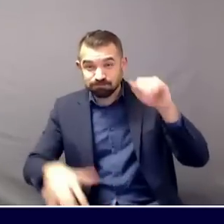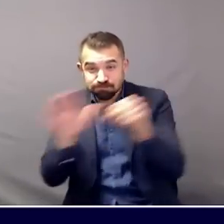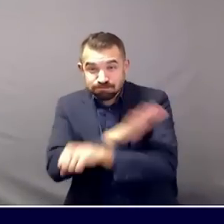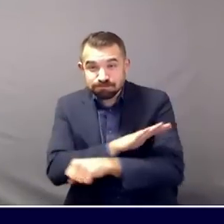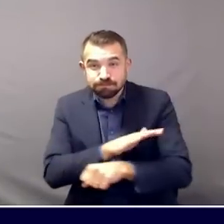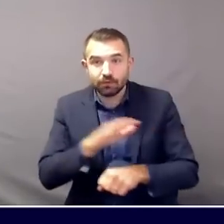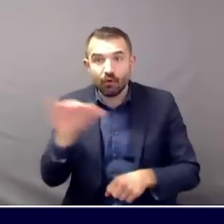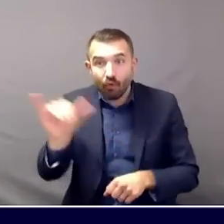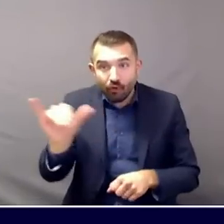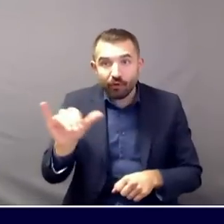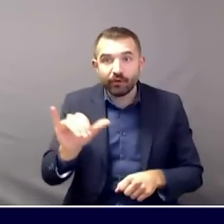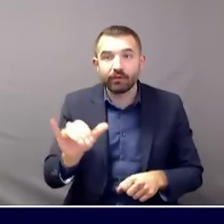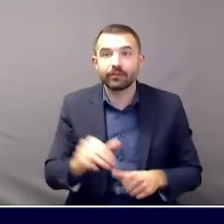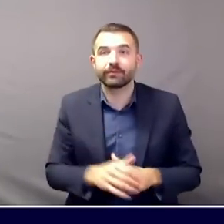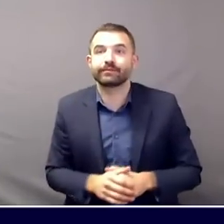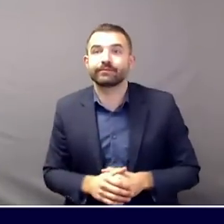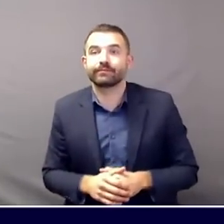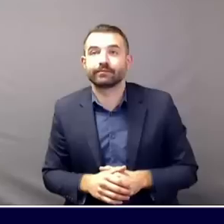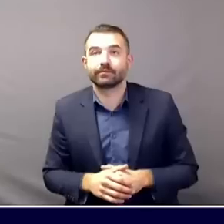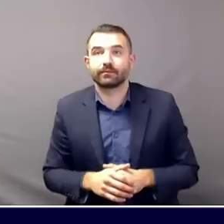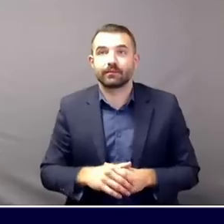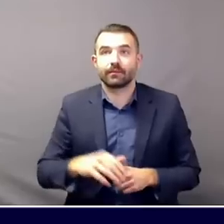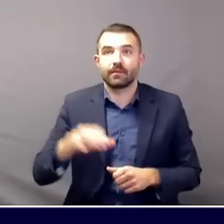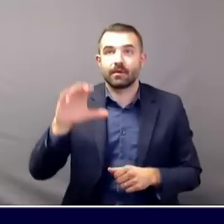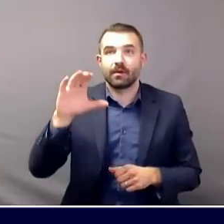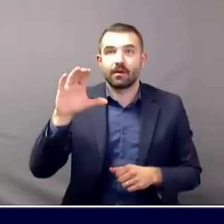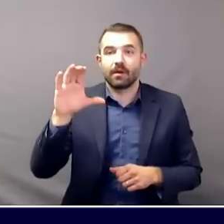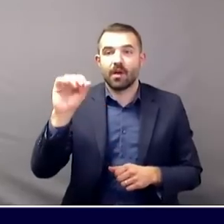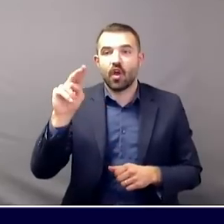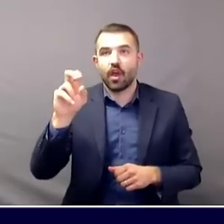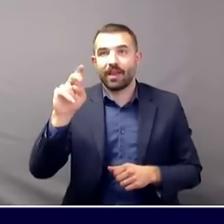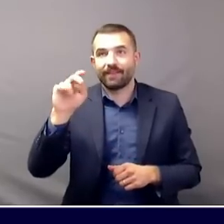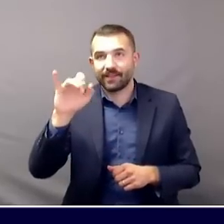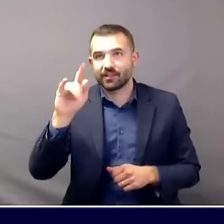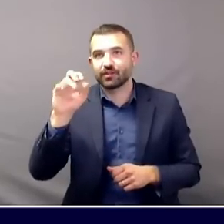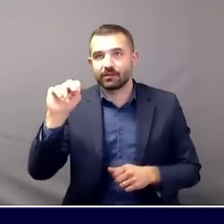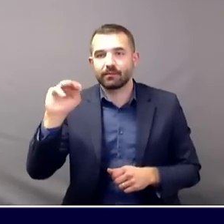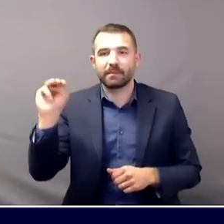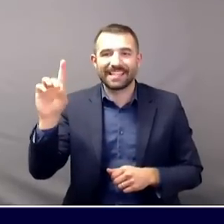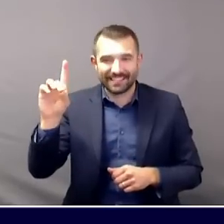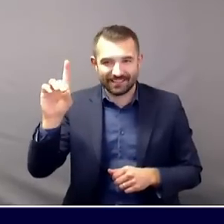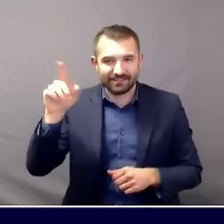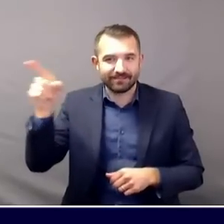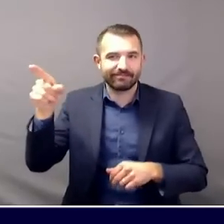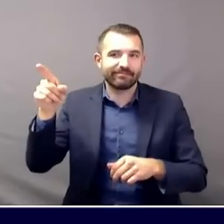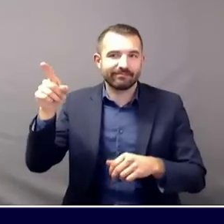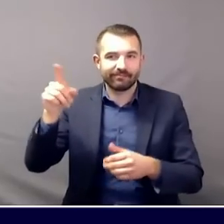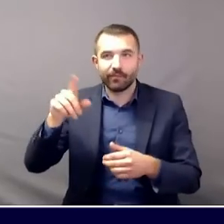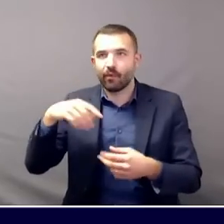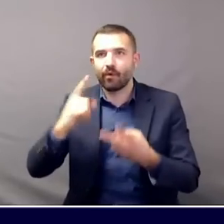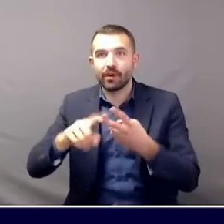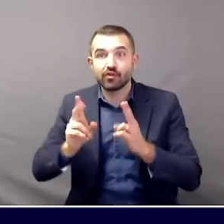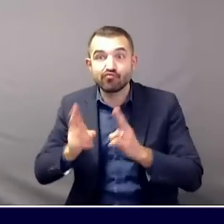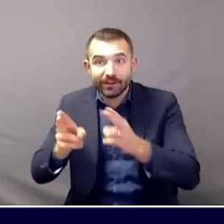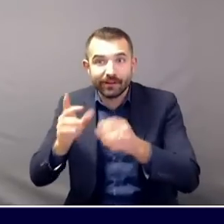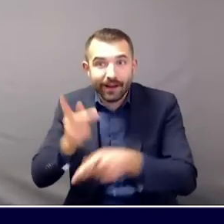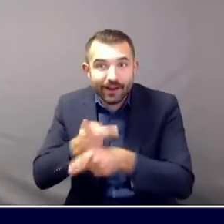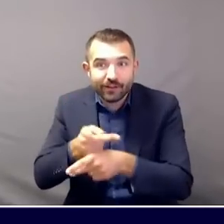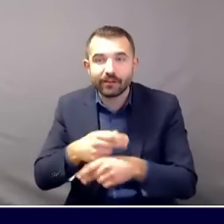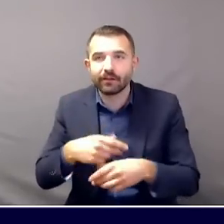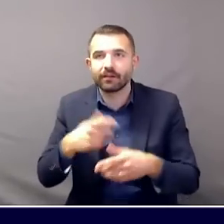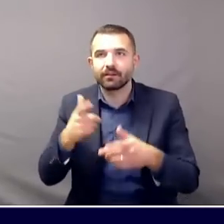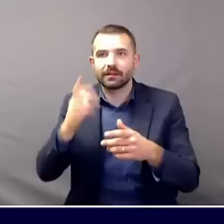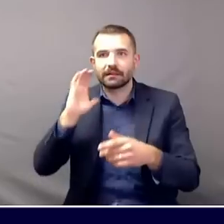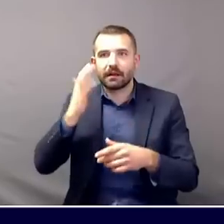turn people away because they are just overrun with people needing to get tested before the holidays. Are